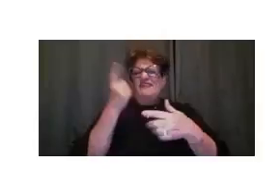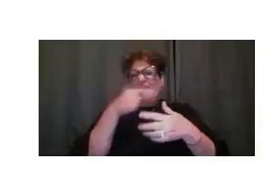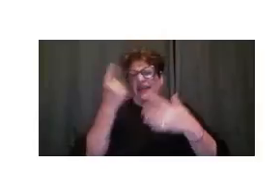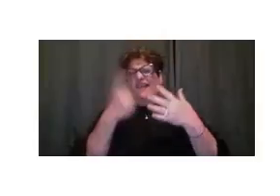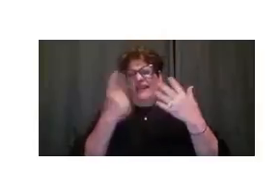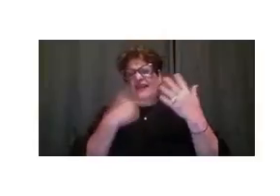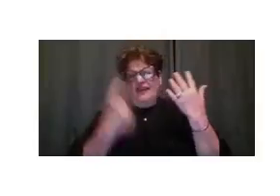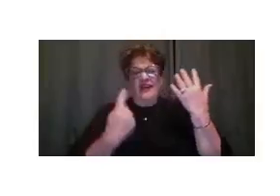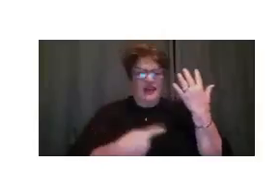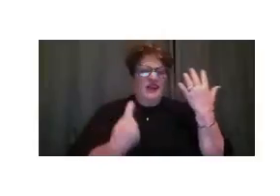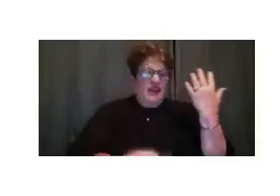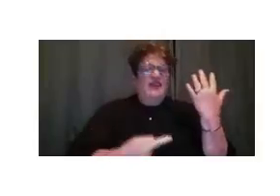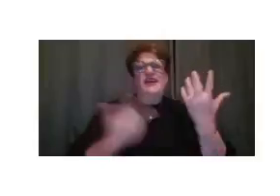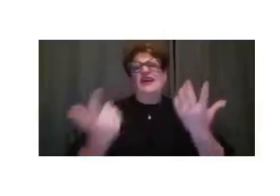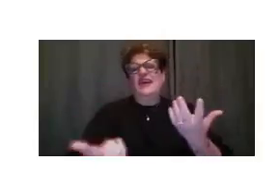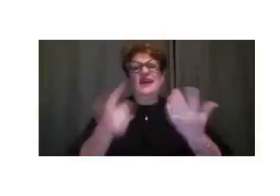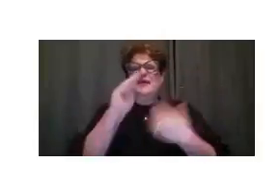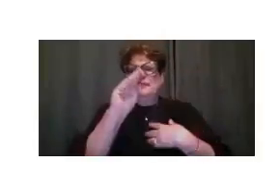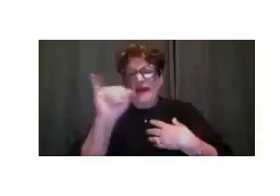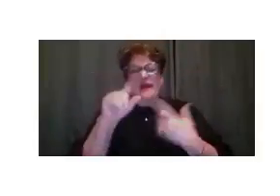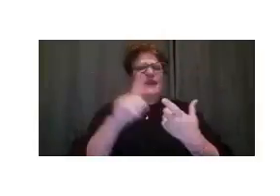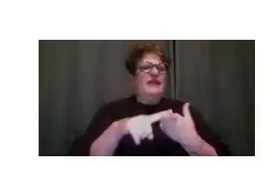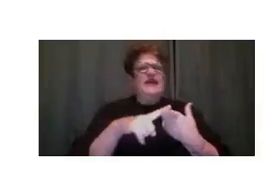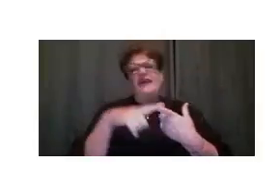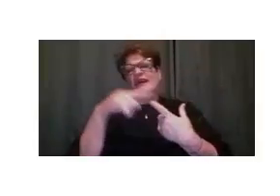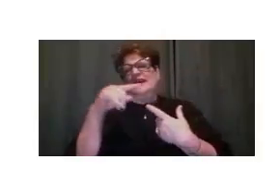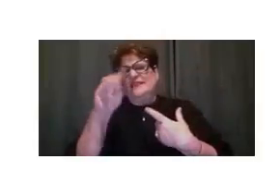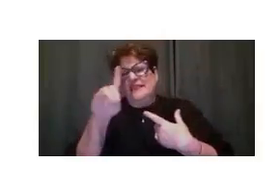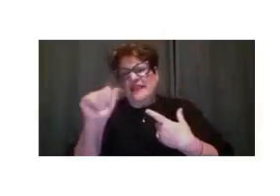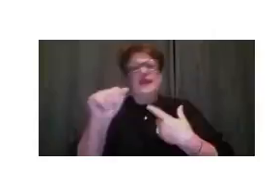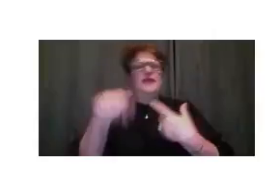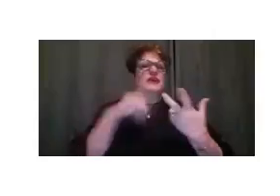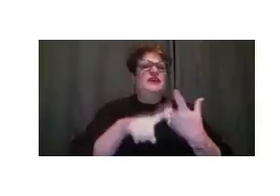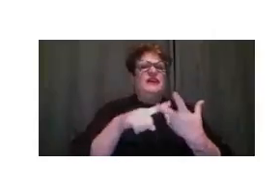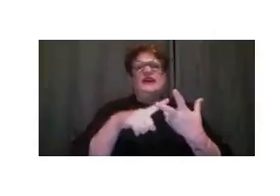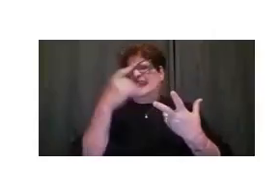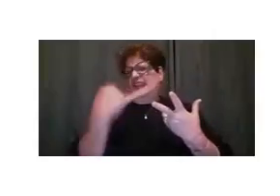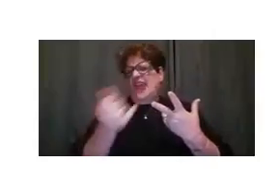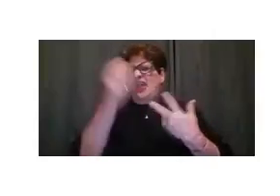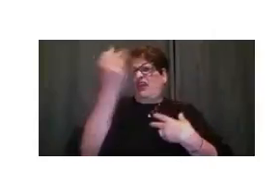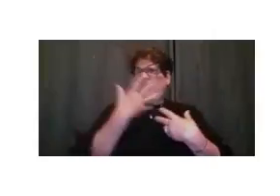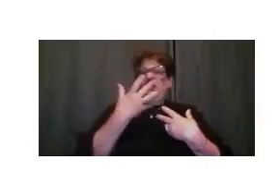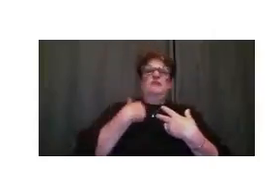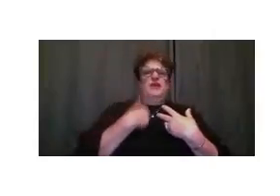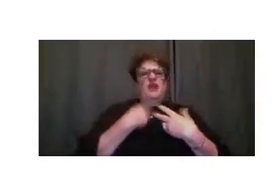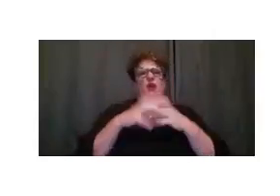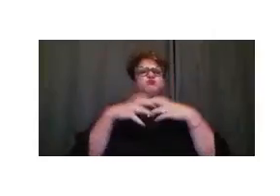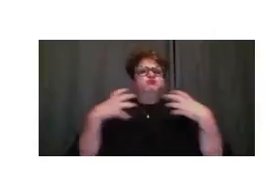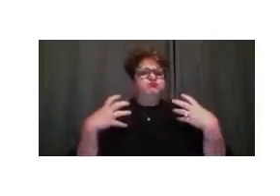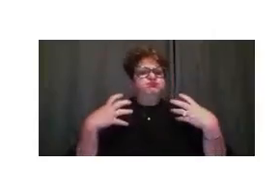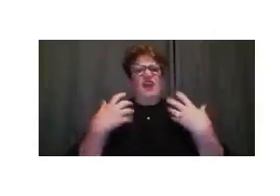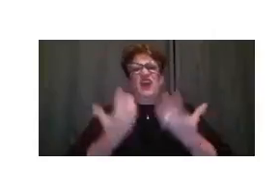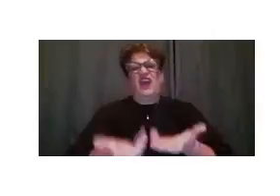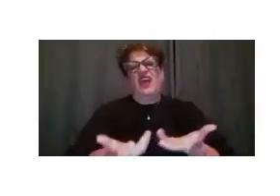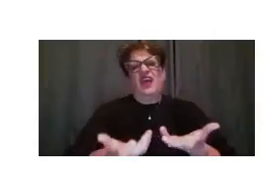stuff. Now you're telling me I weigh too much. It's like,